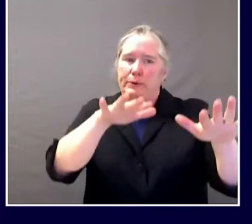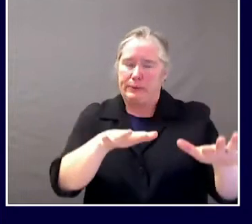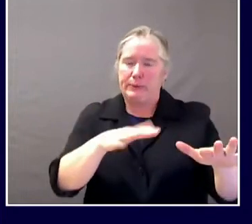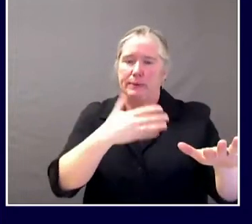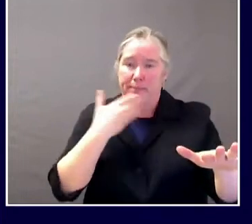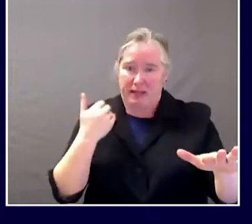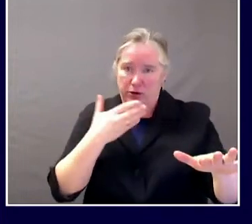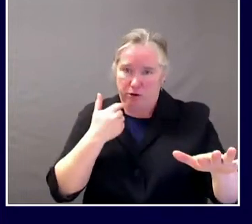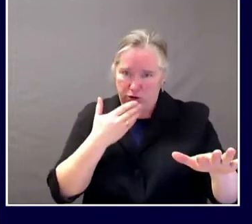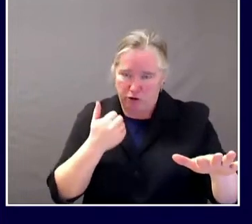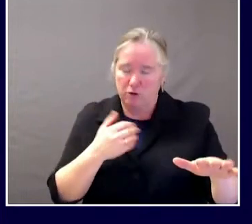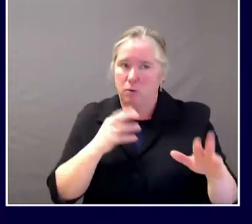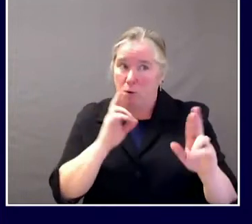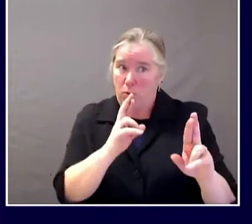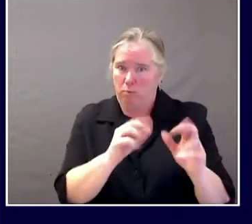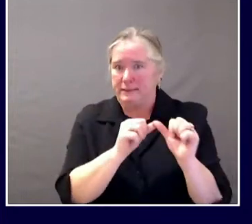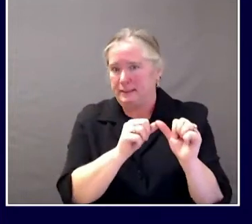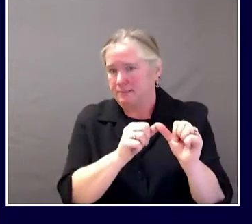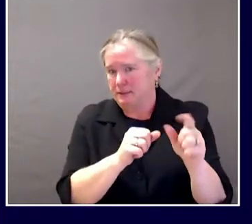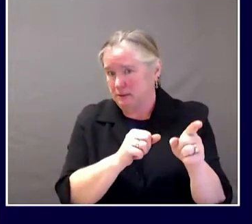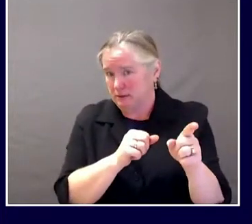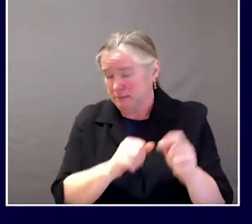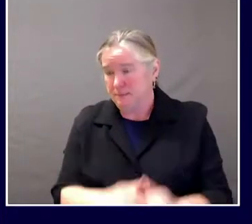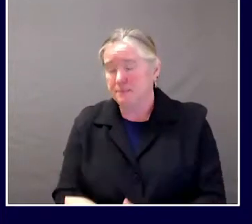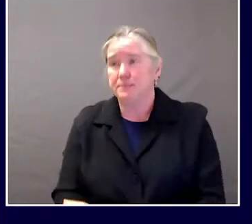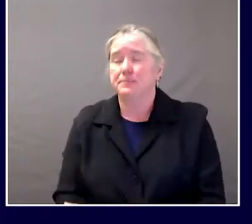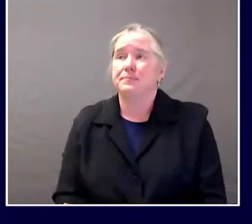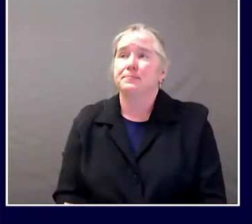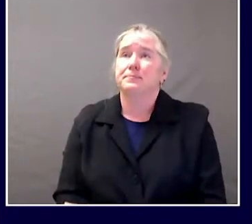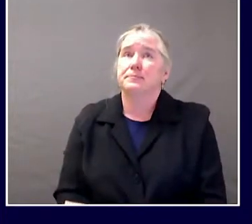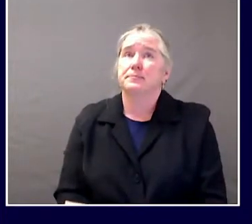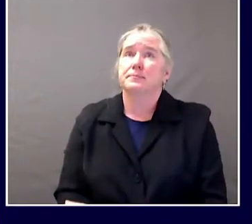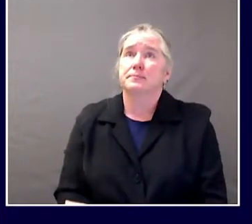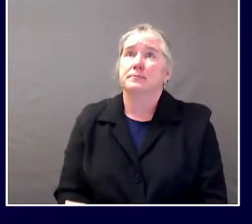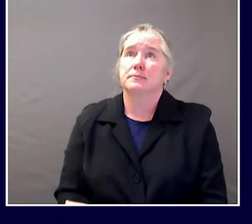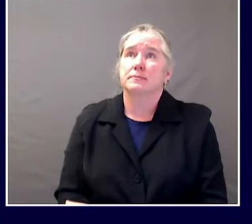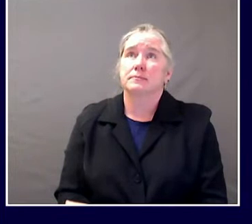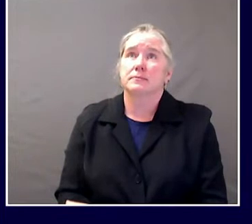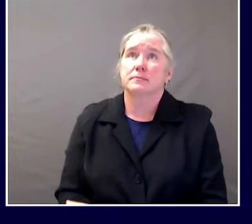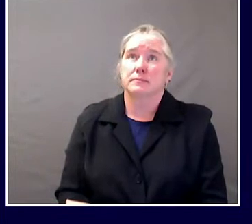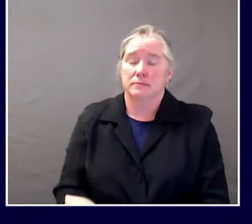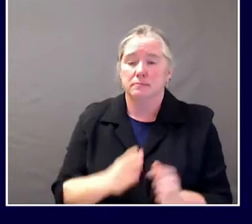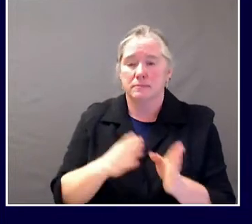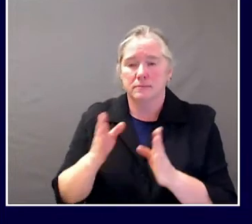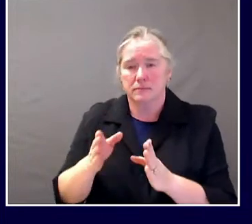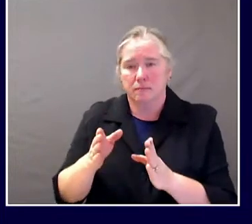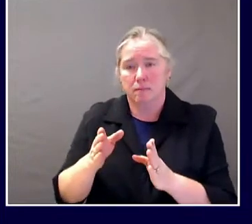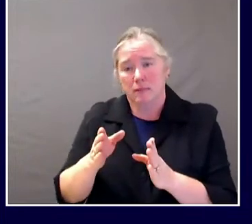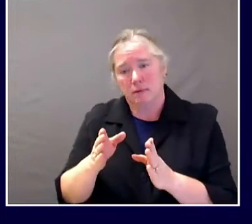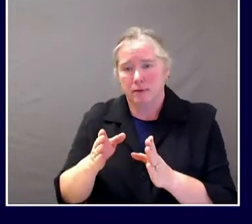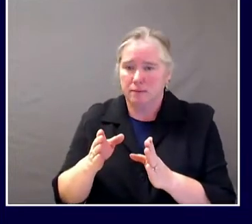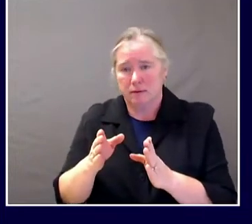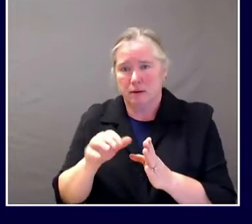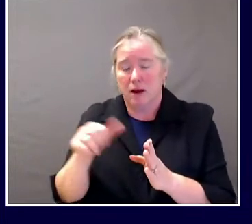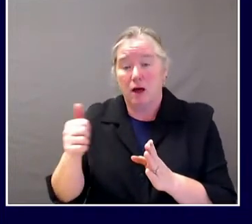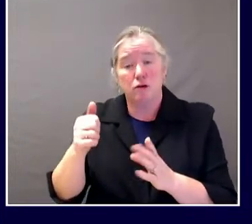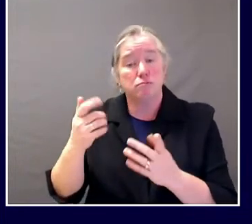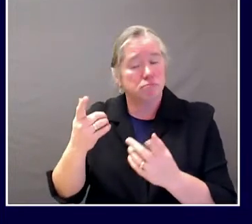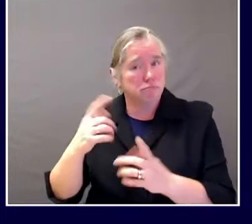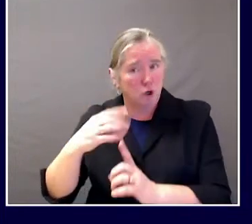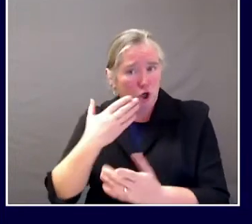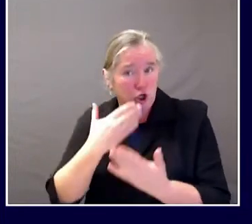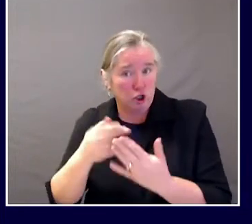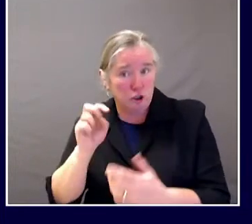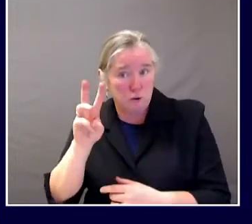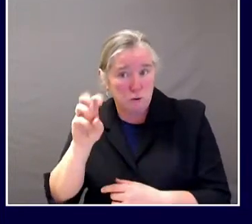that we hope to continue going forward. Another somewhat favorable report is that